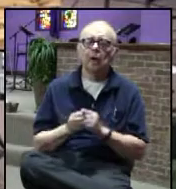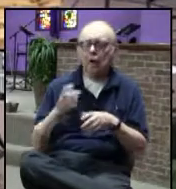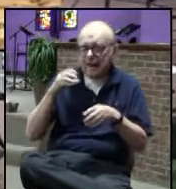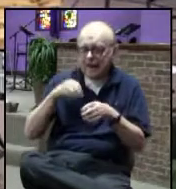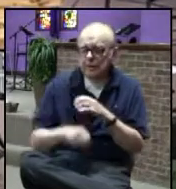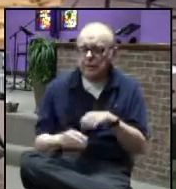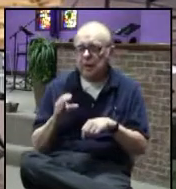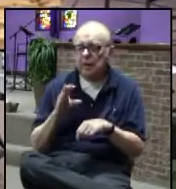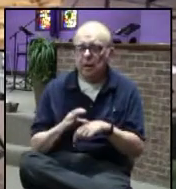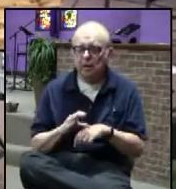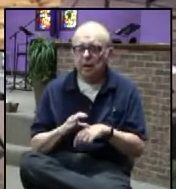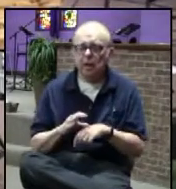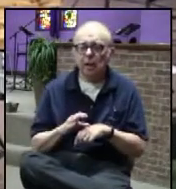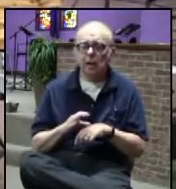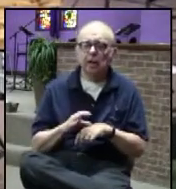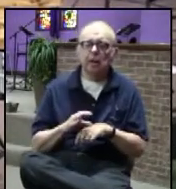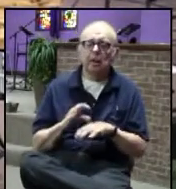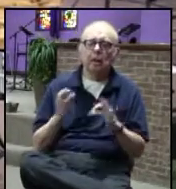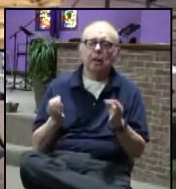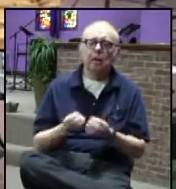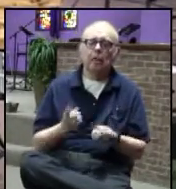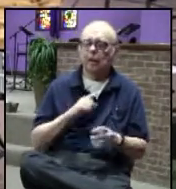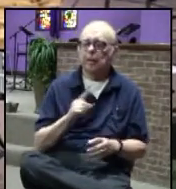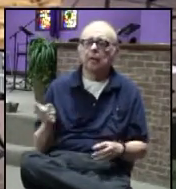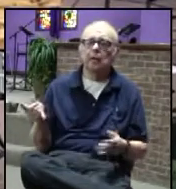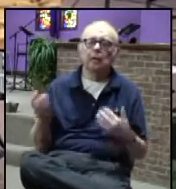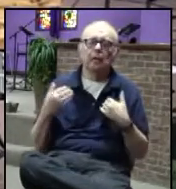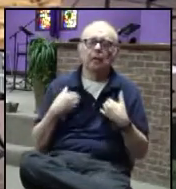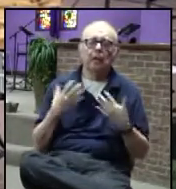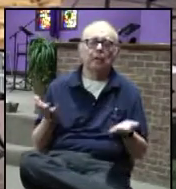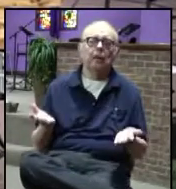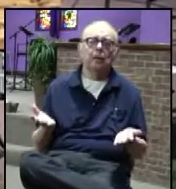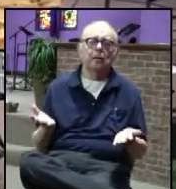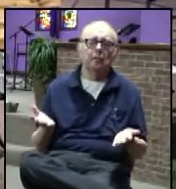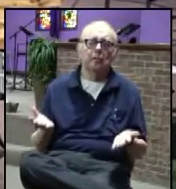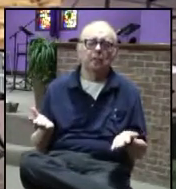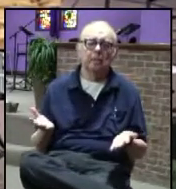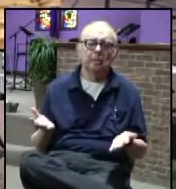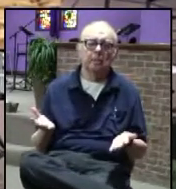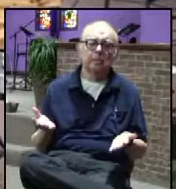Within the church, within the family. How many of you all